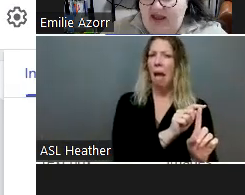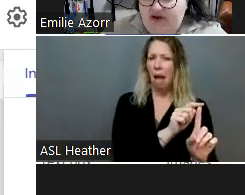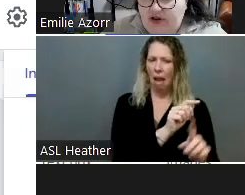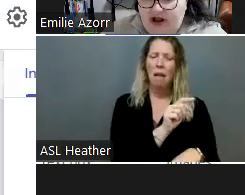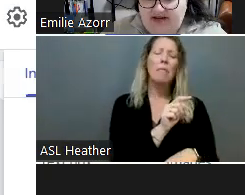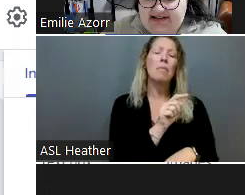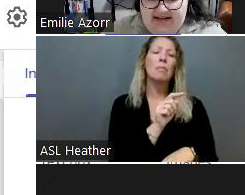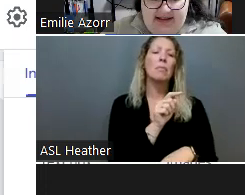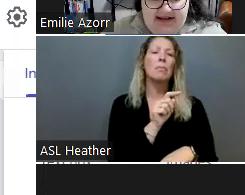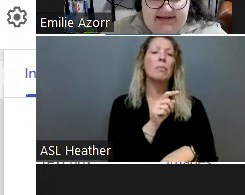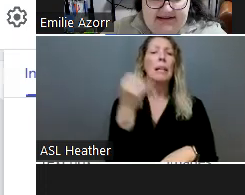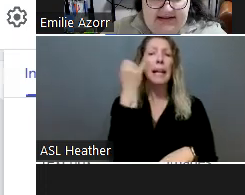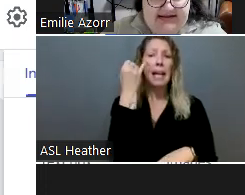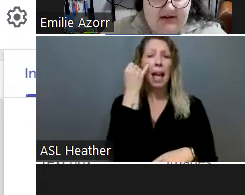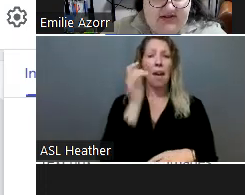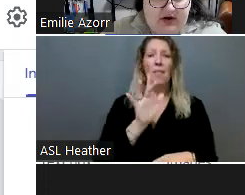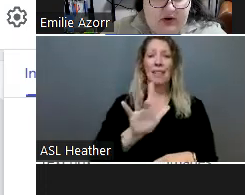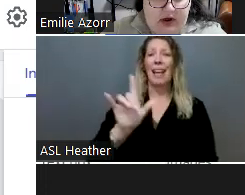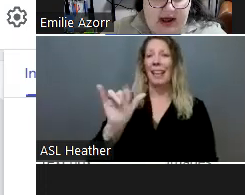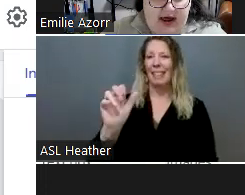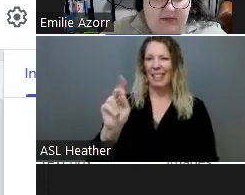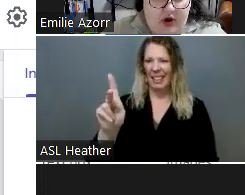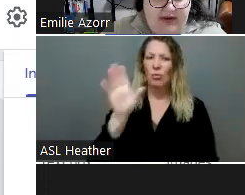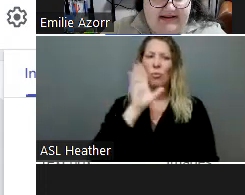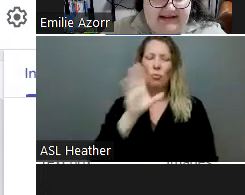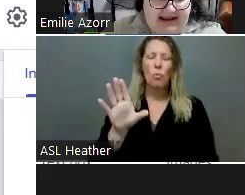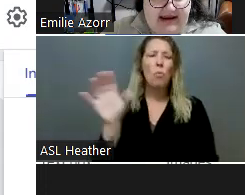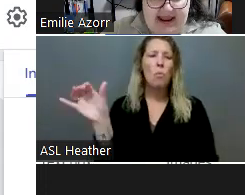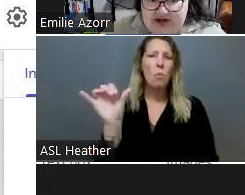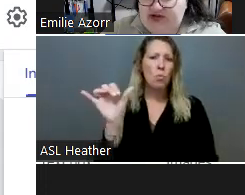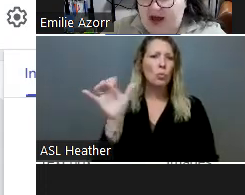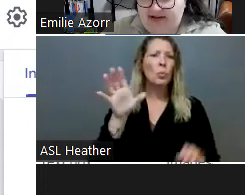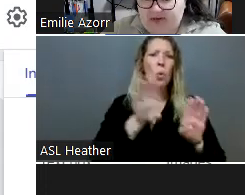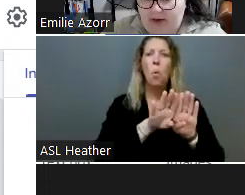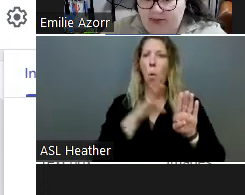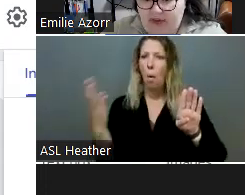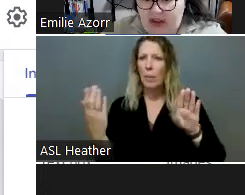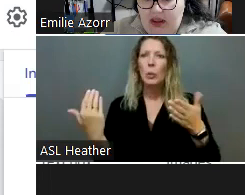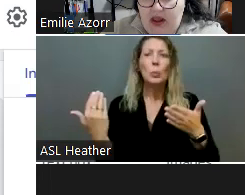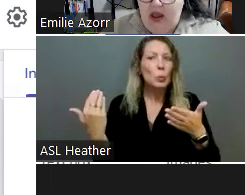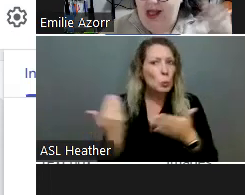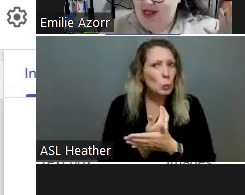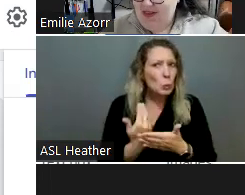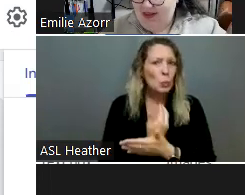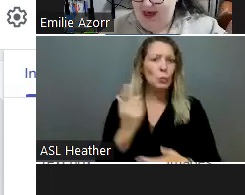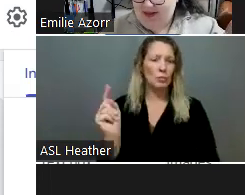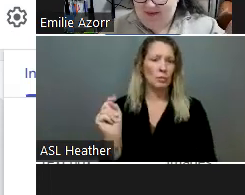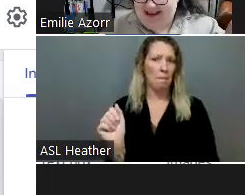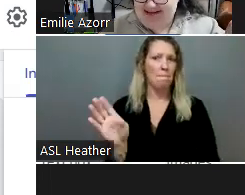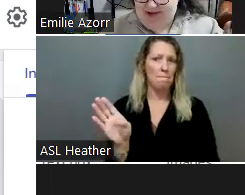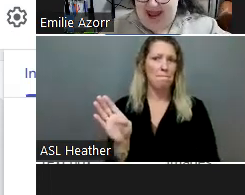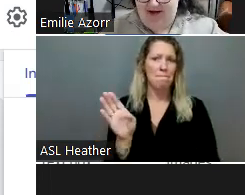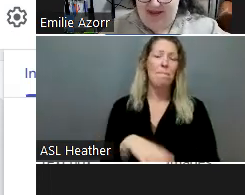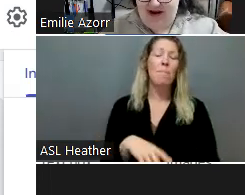again, if you click on this, it links. This also opens in a new tab as well. The